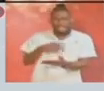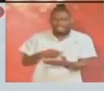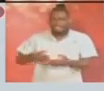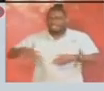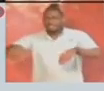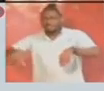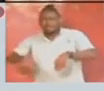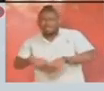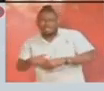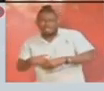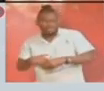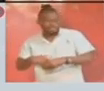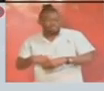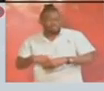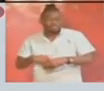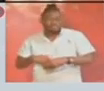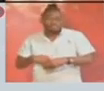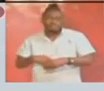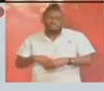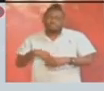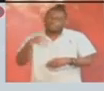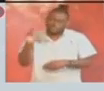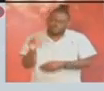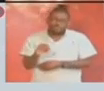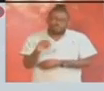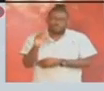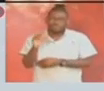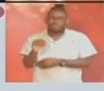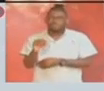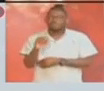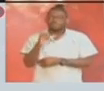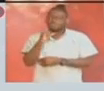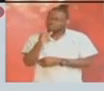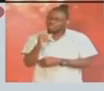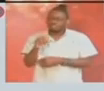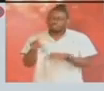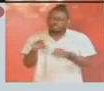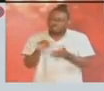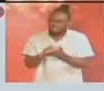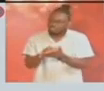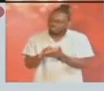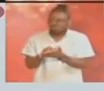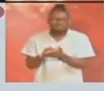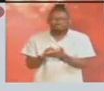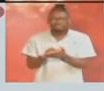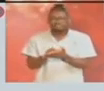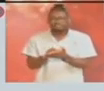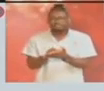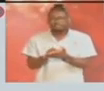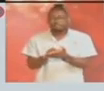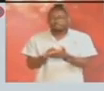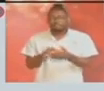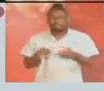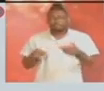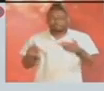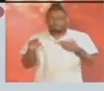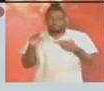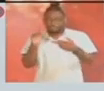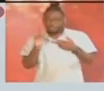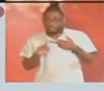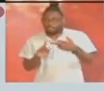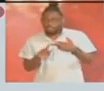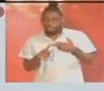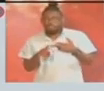things are to be discouraged at this point in time. The third measure to